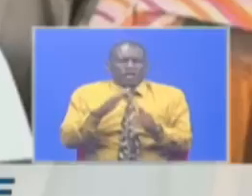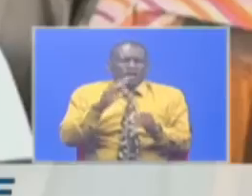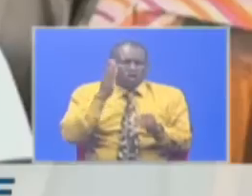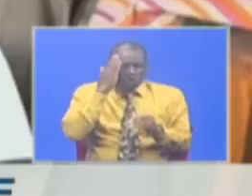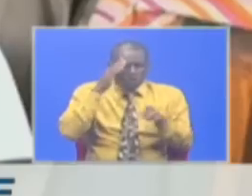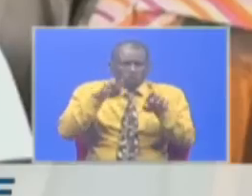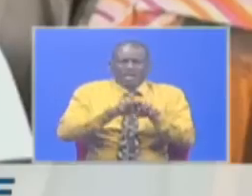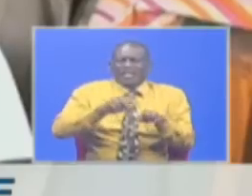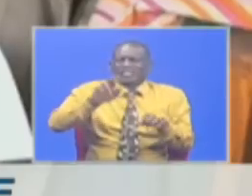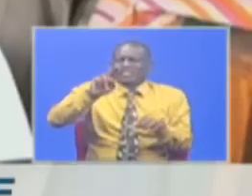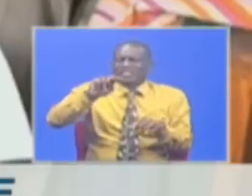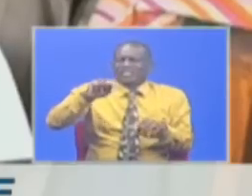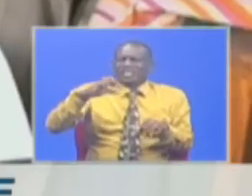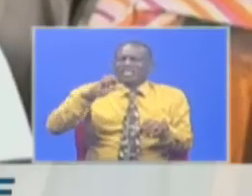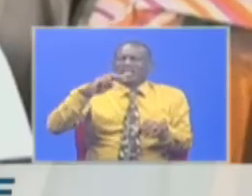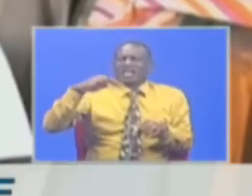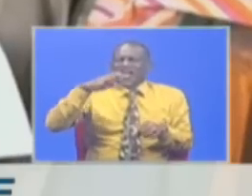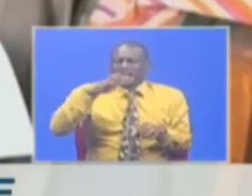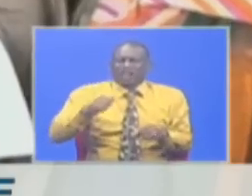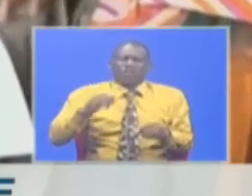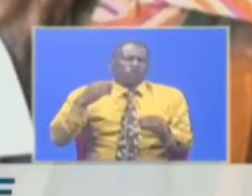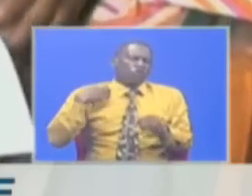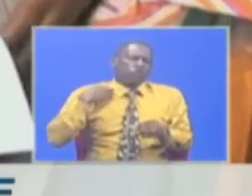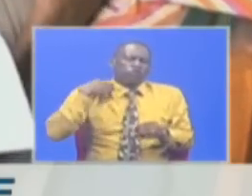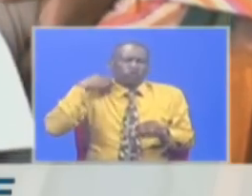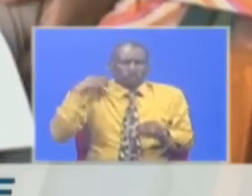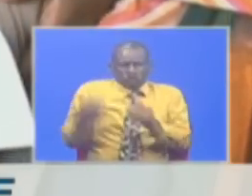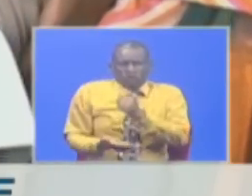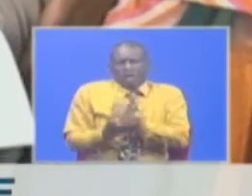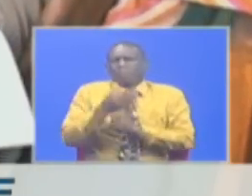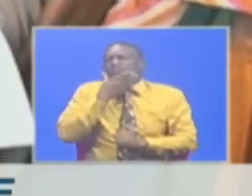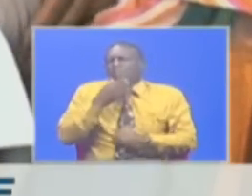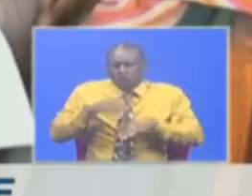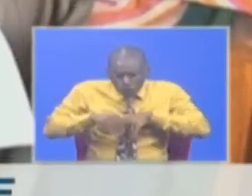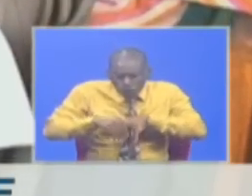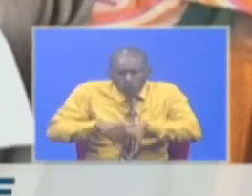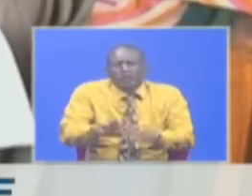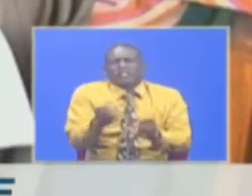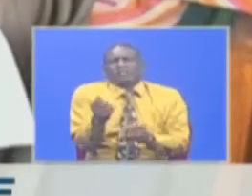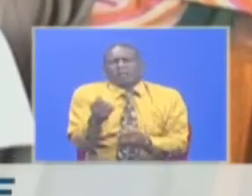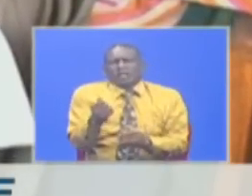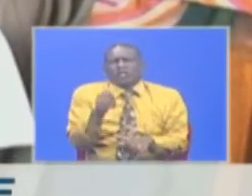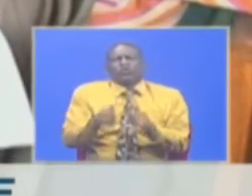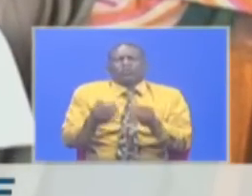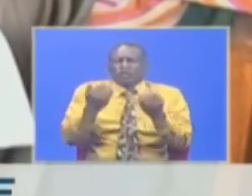Githiru Ng'ang'a, volunteered to help him track his money.